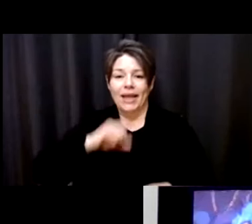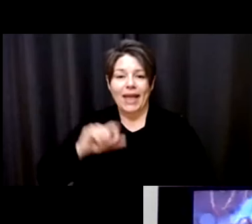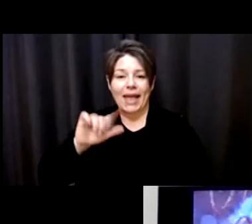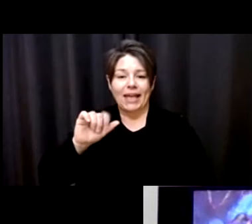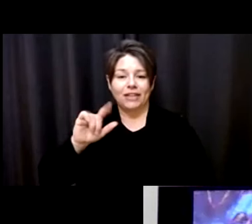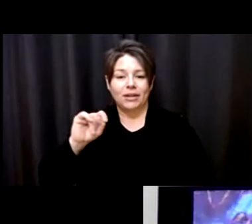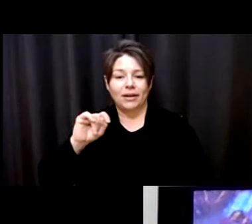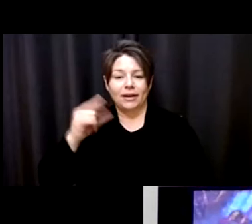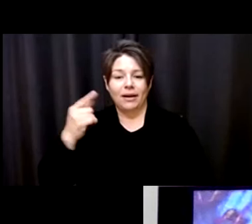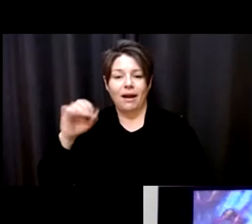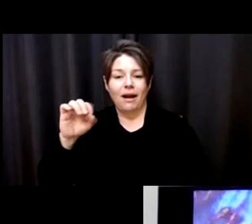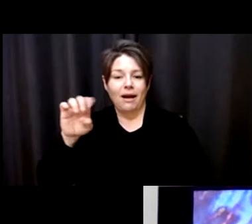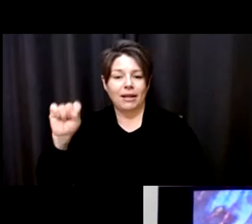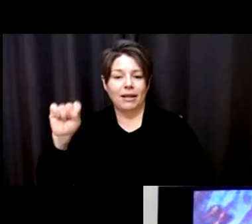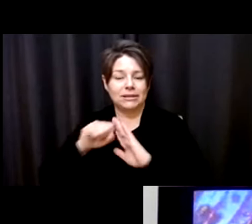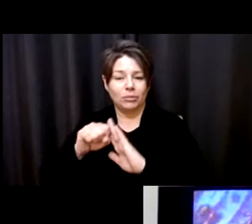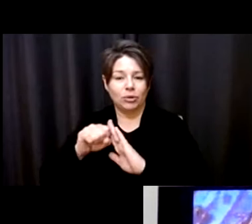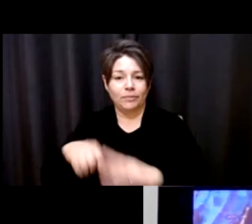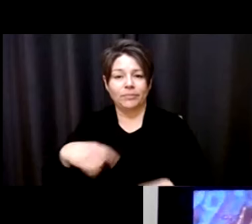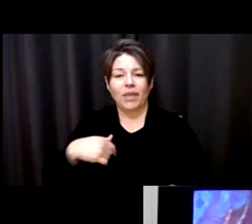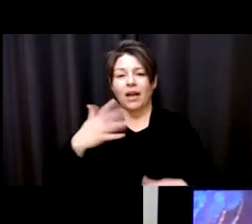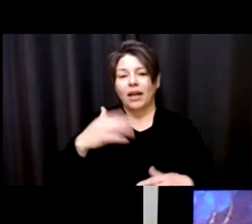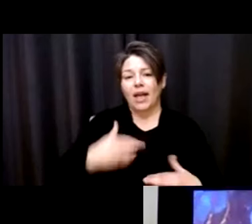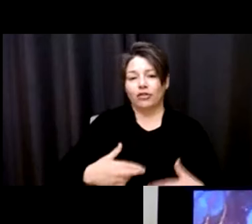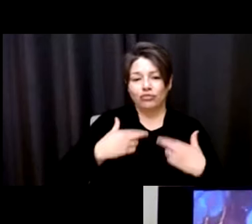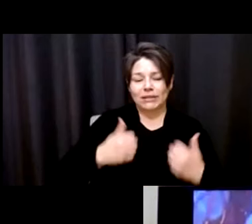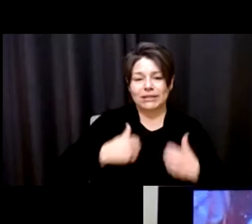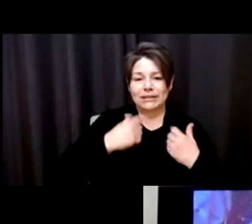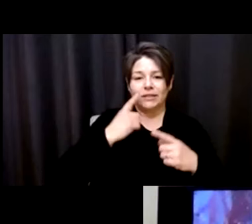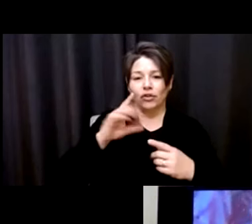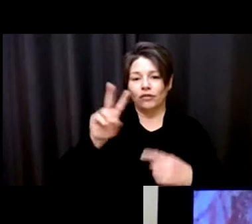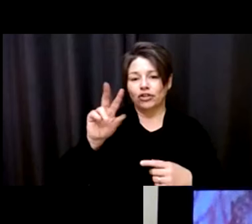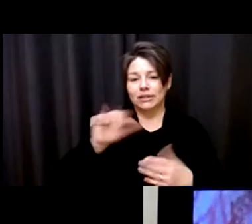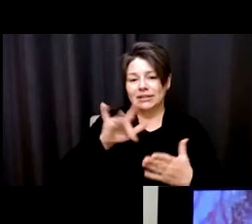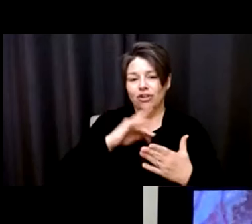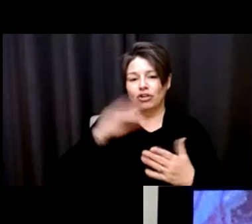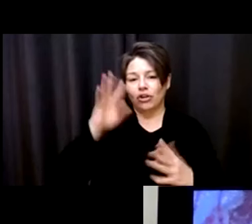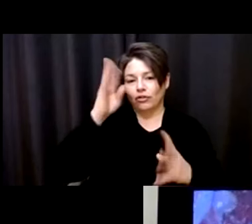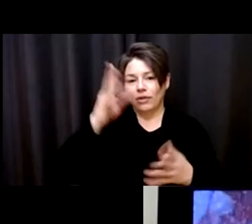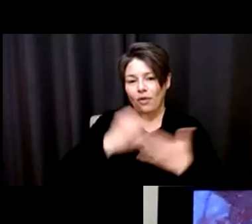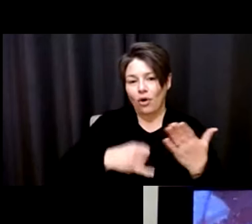I had a residency at the Virginia Center for Creative Art in